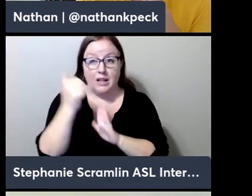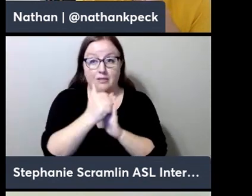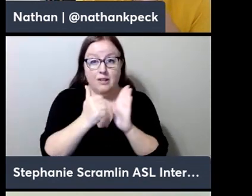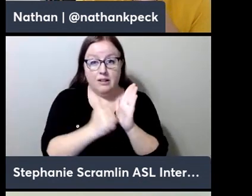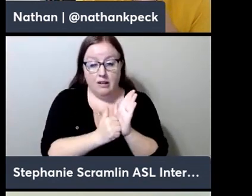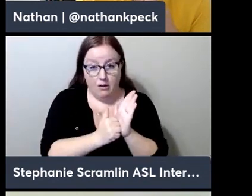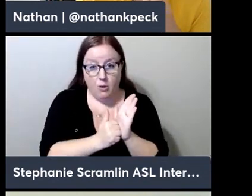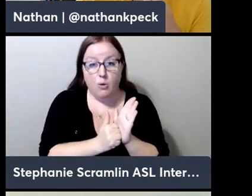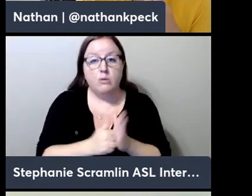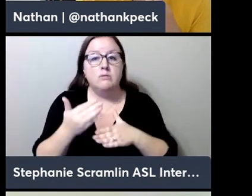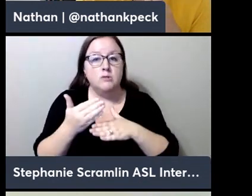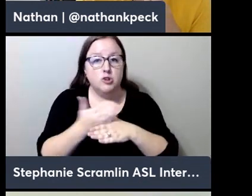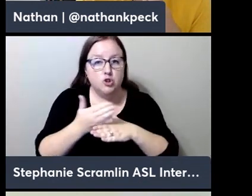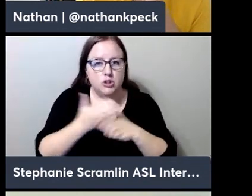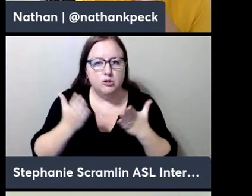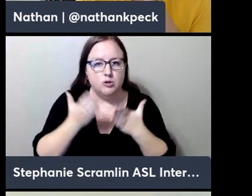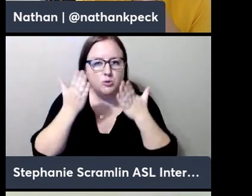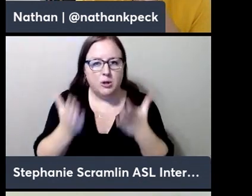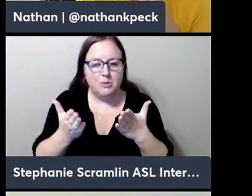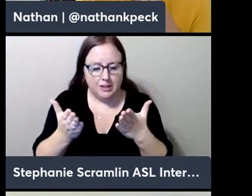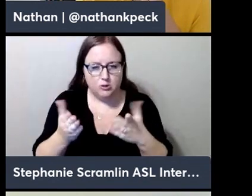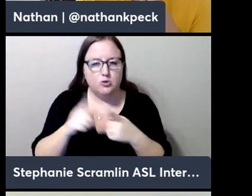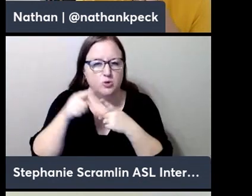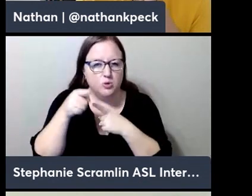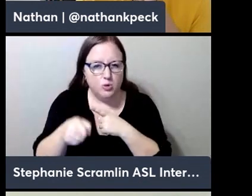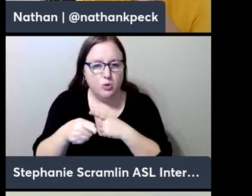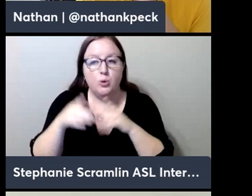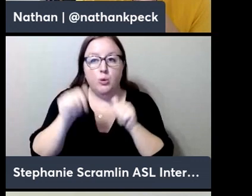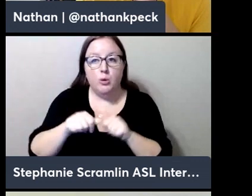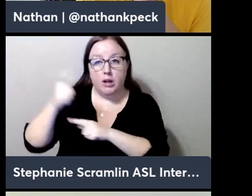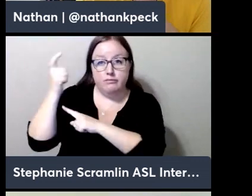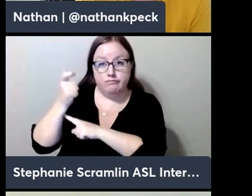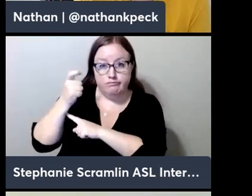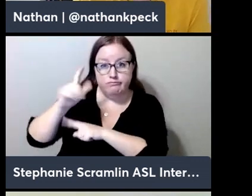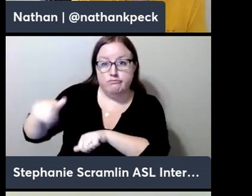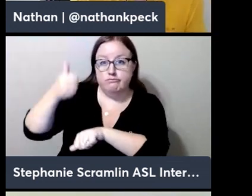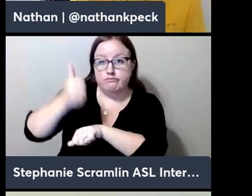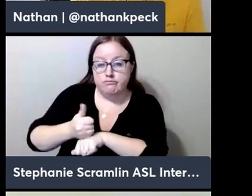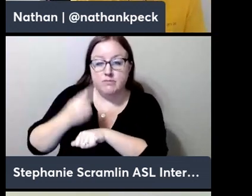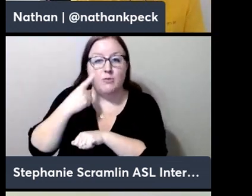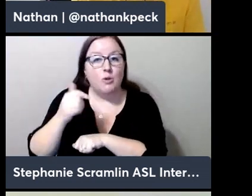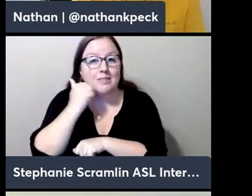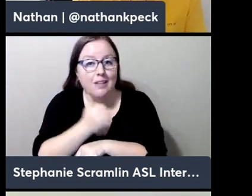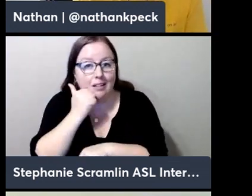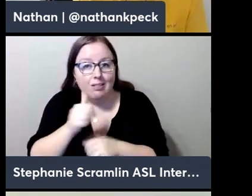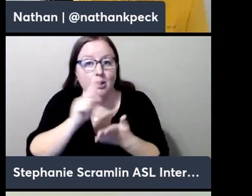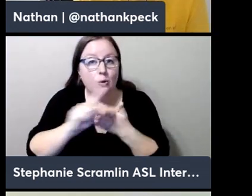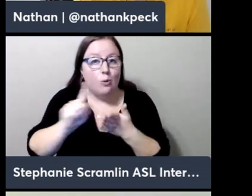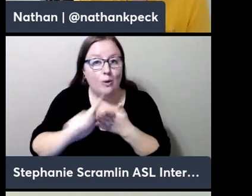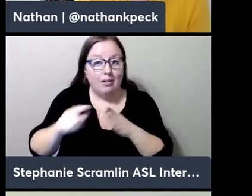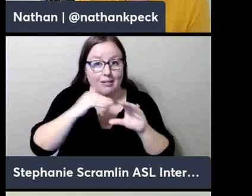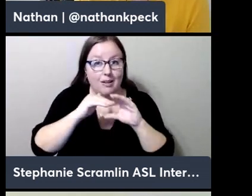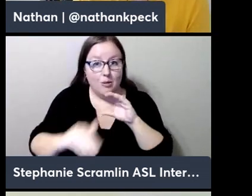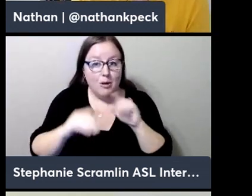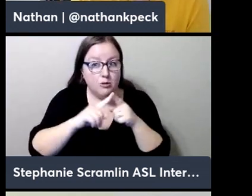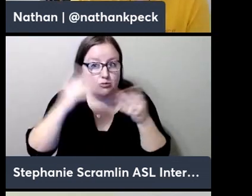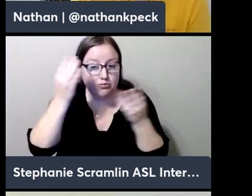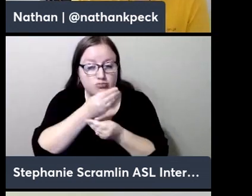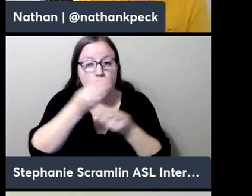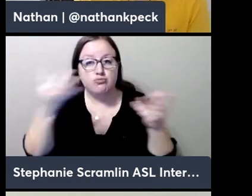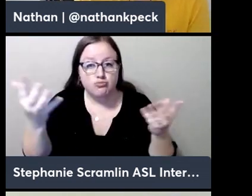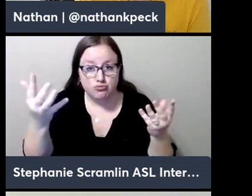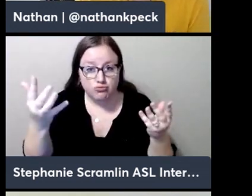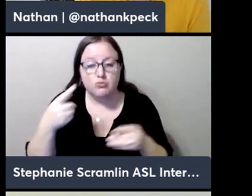team shares a recommendation to you. So you can subscribe to receive daily or weekly email digests to